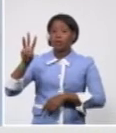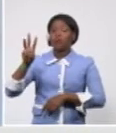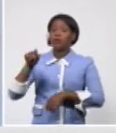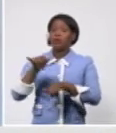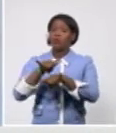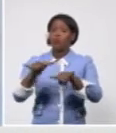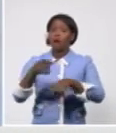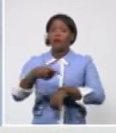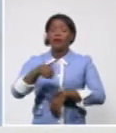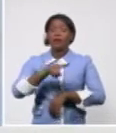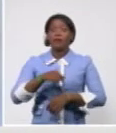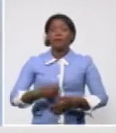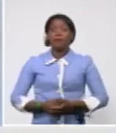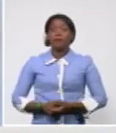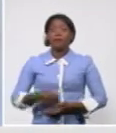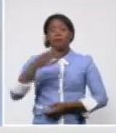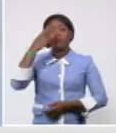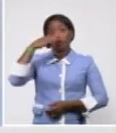0.13.